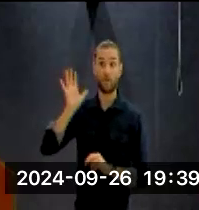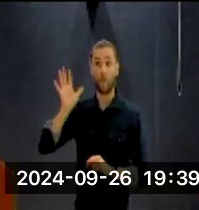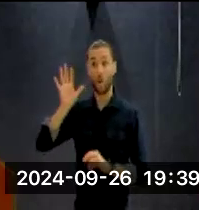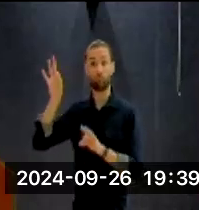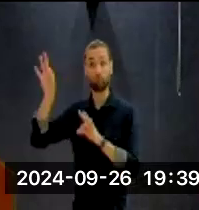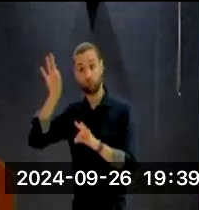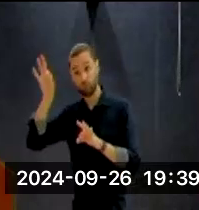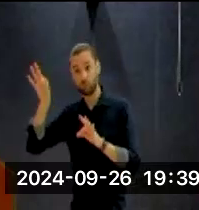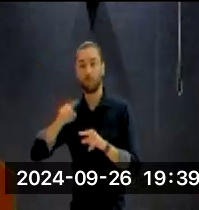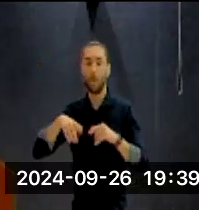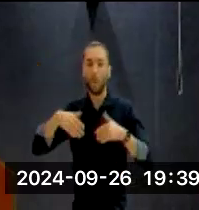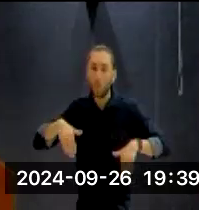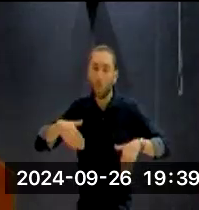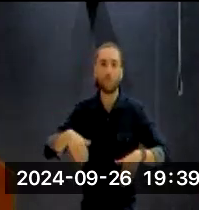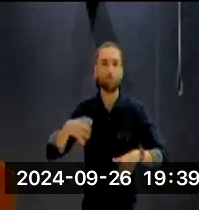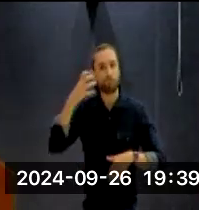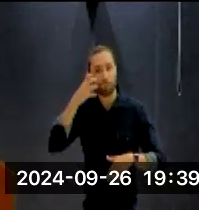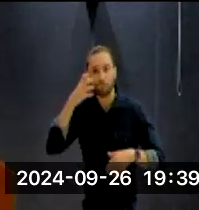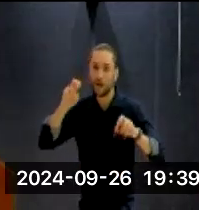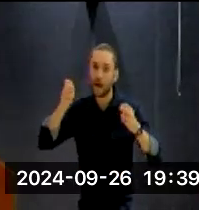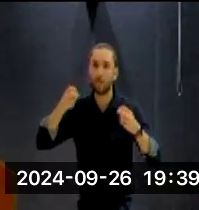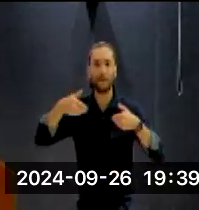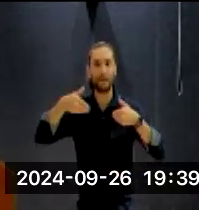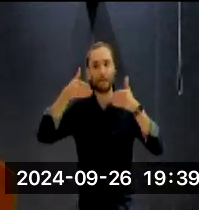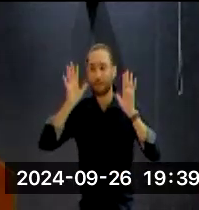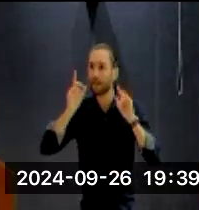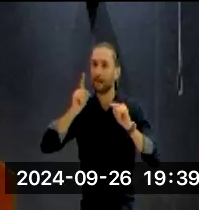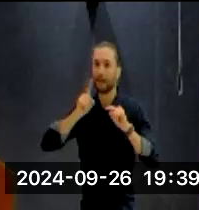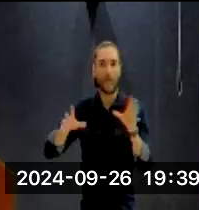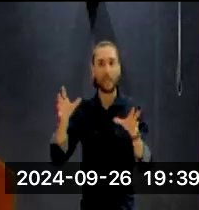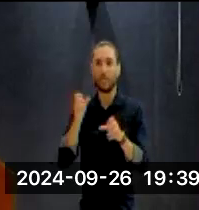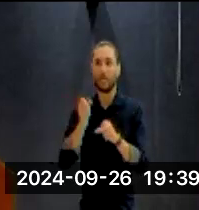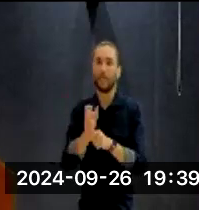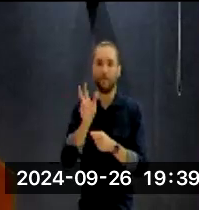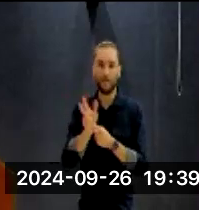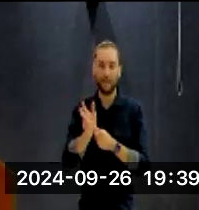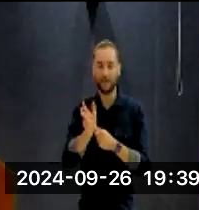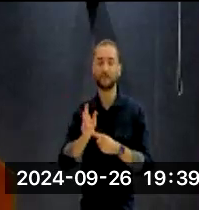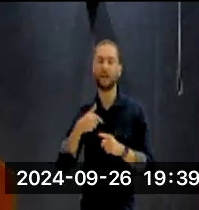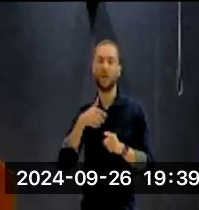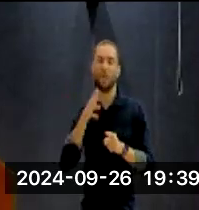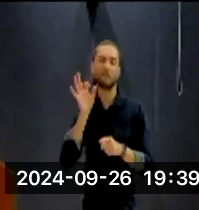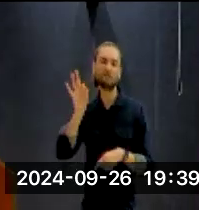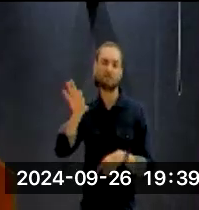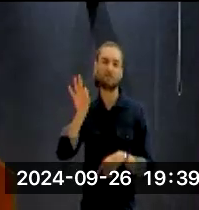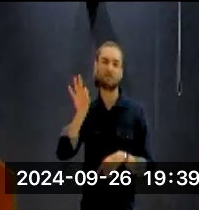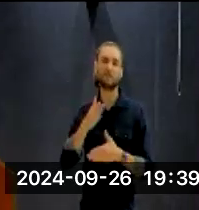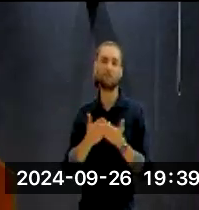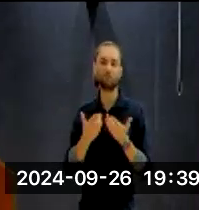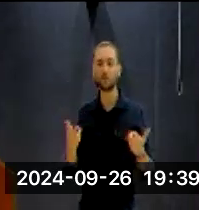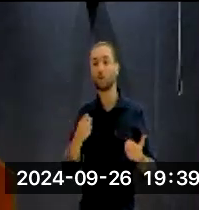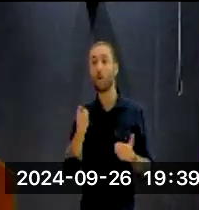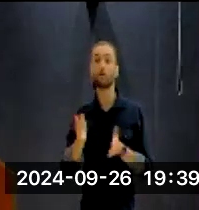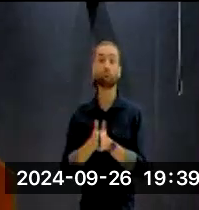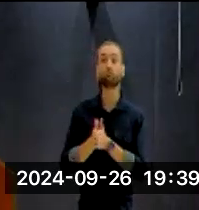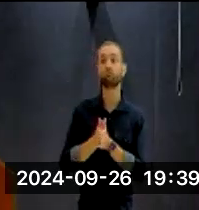going on with this subject that it's just hard to cover in 3 minutes. I'm going to give you a couple of resources that those are interested